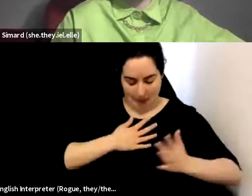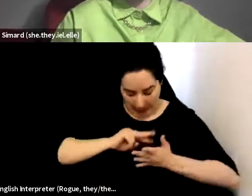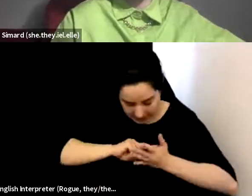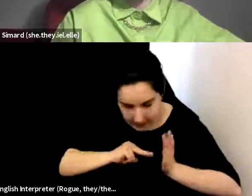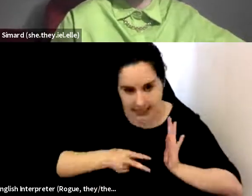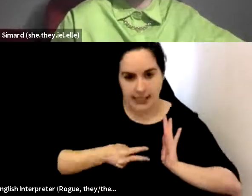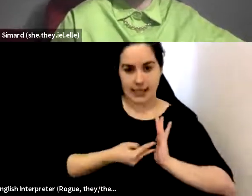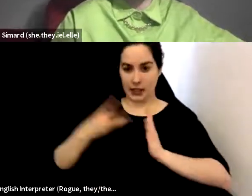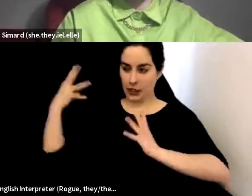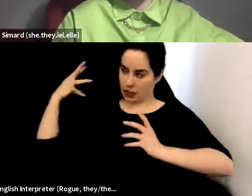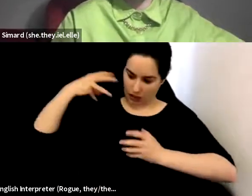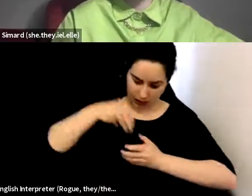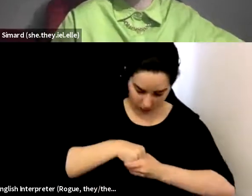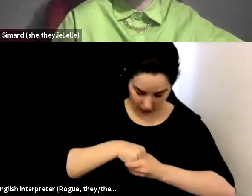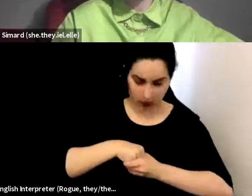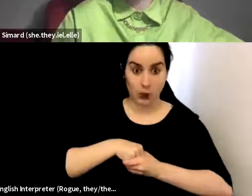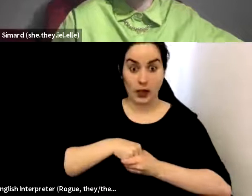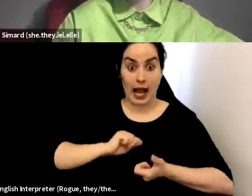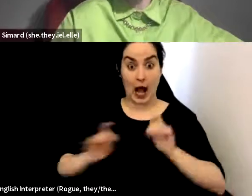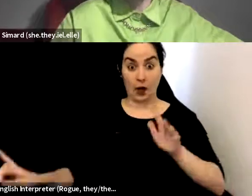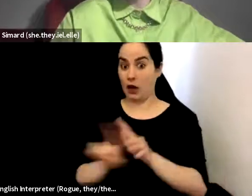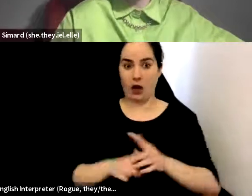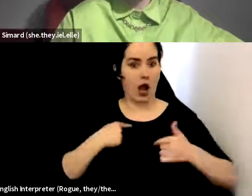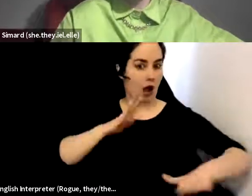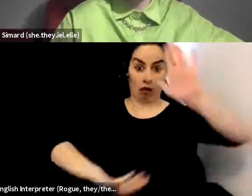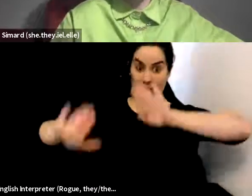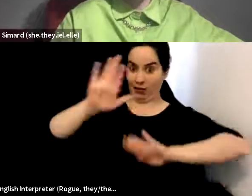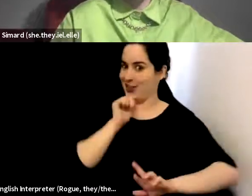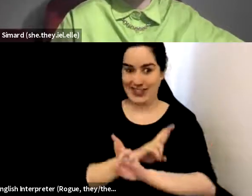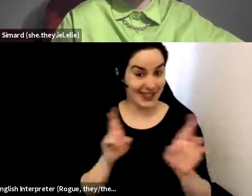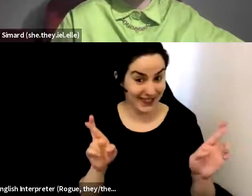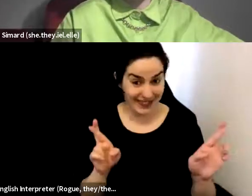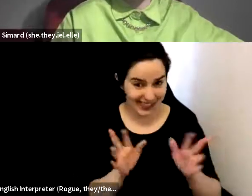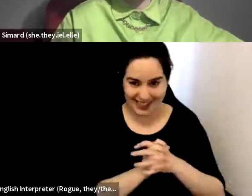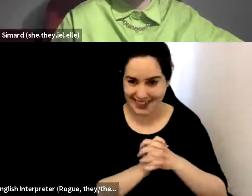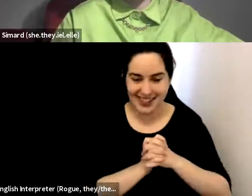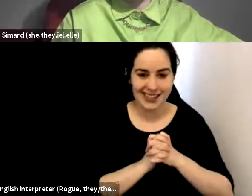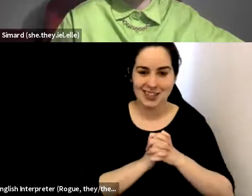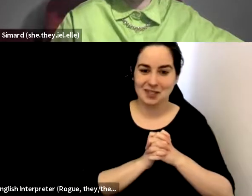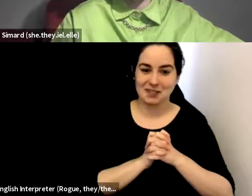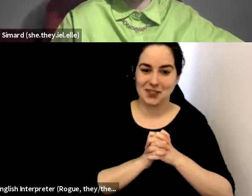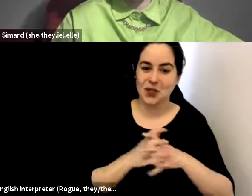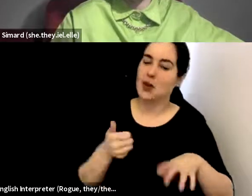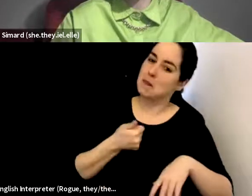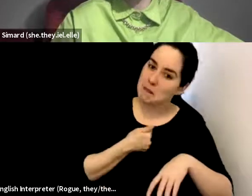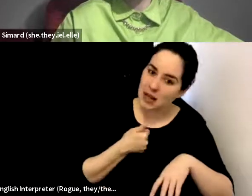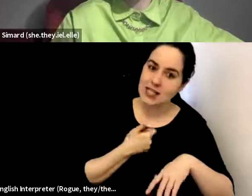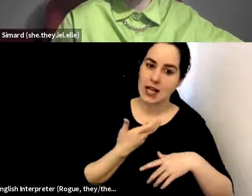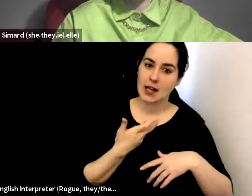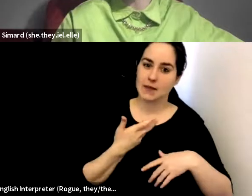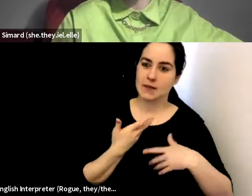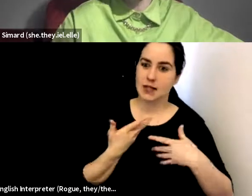I was like unprepared for. When I started doing my own sort of reclamation